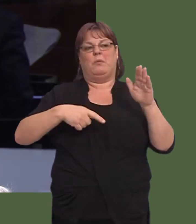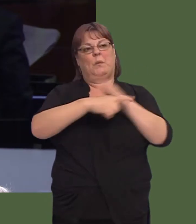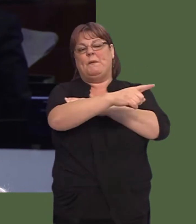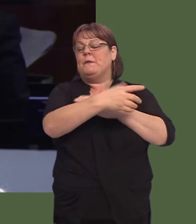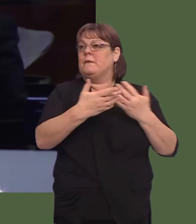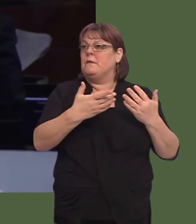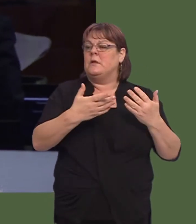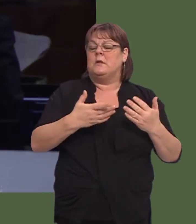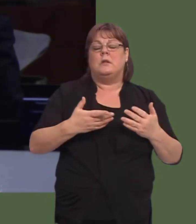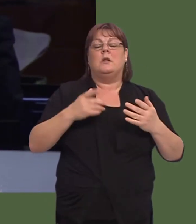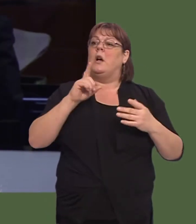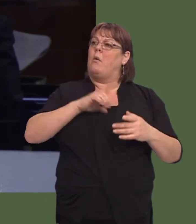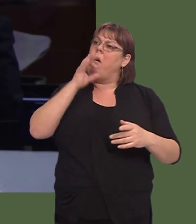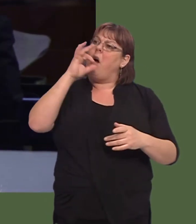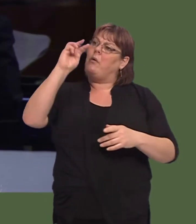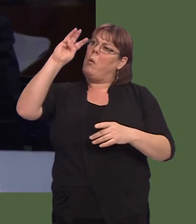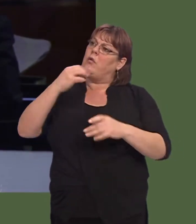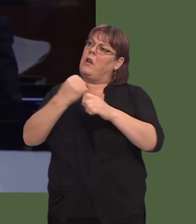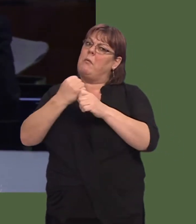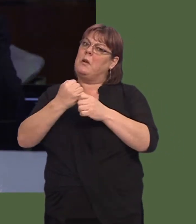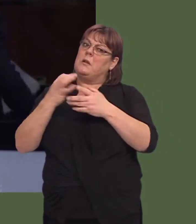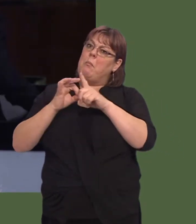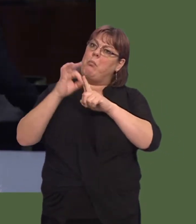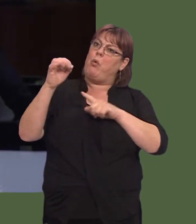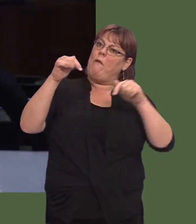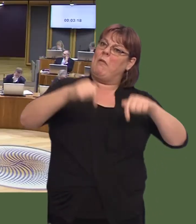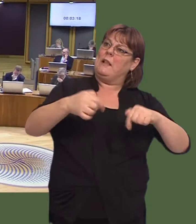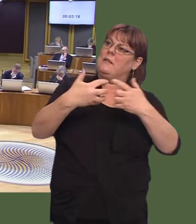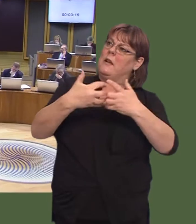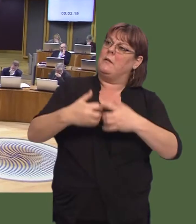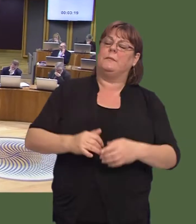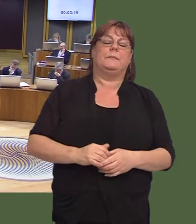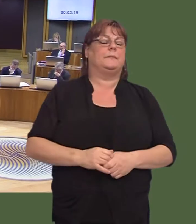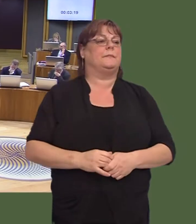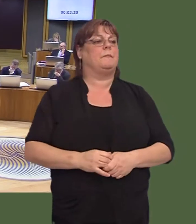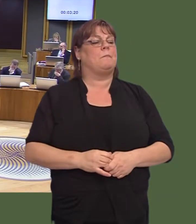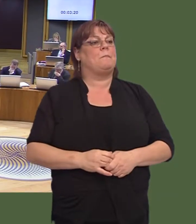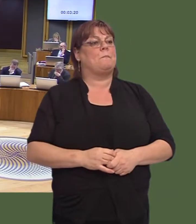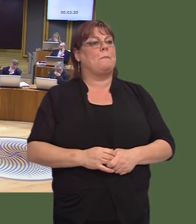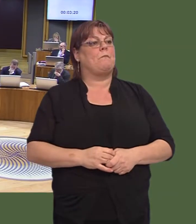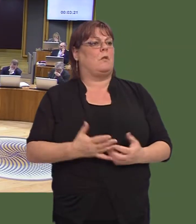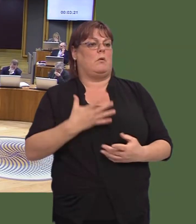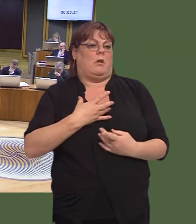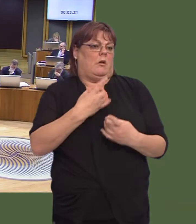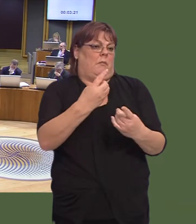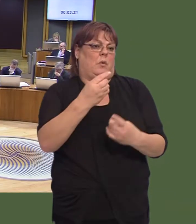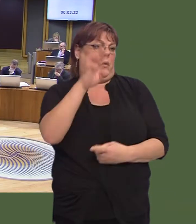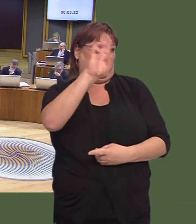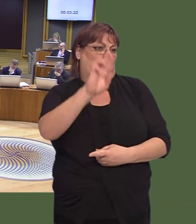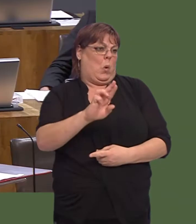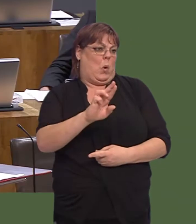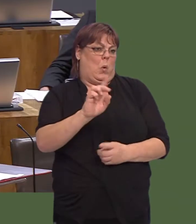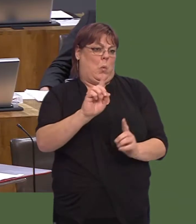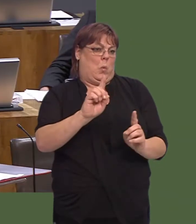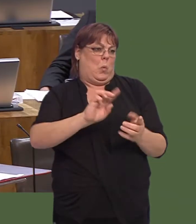the profession. What steps can the Welsh Government take to address this problem? Well, it's a matter, of course, for schools in terms of